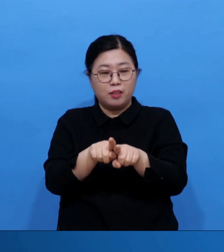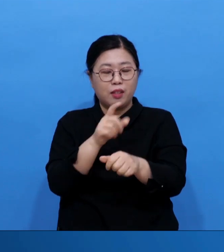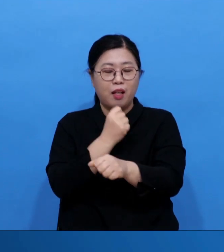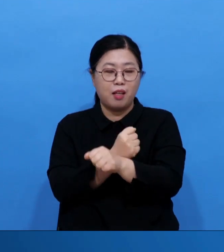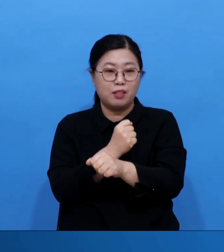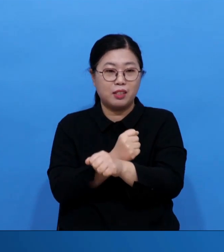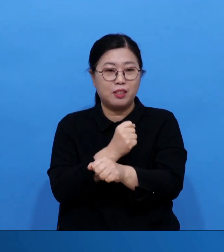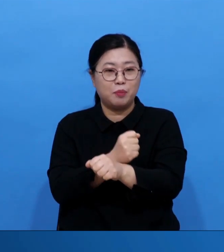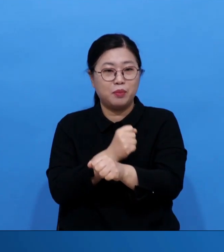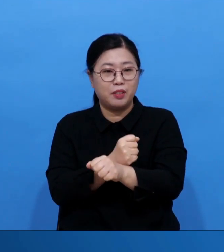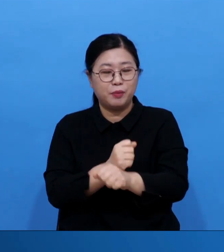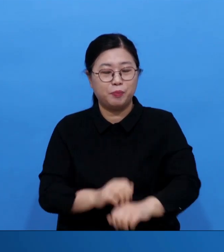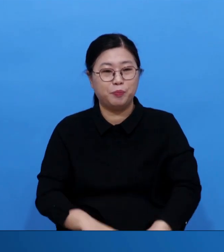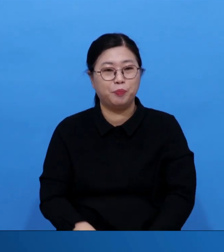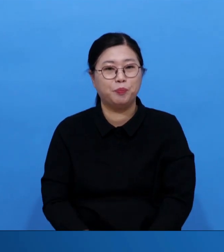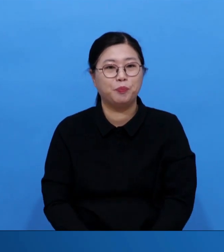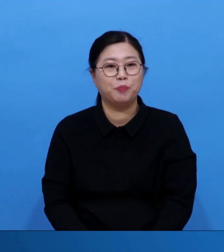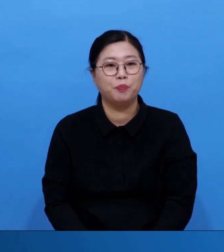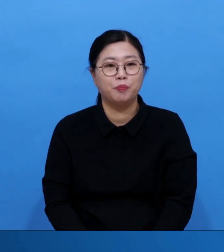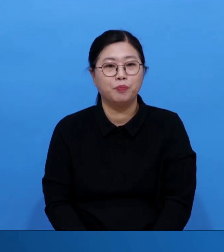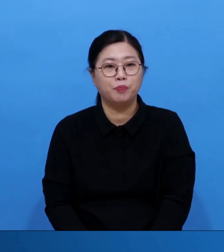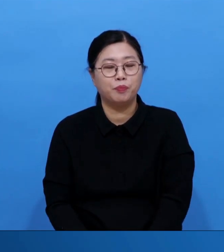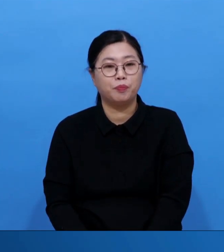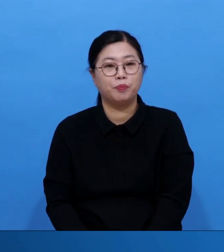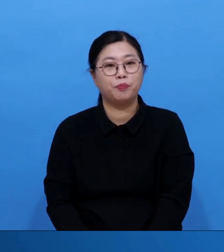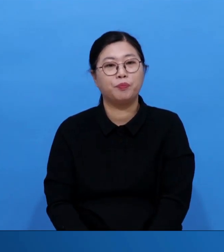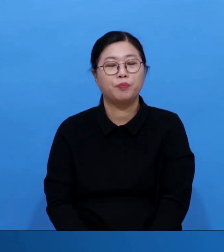our core worship.